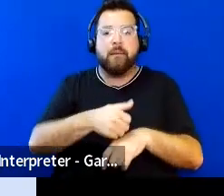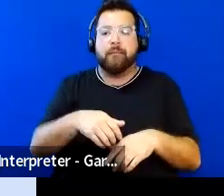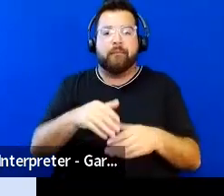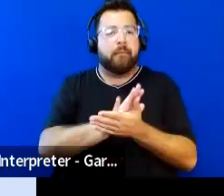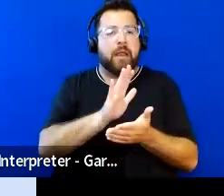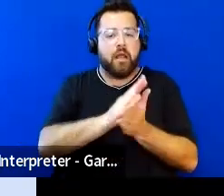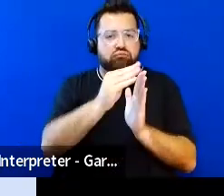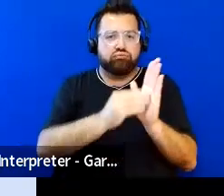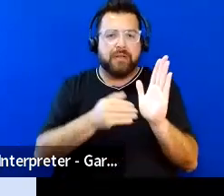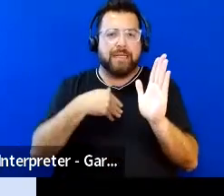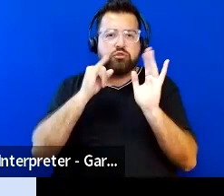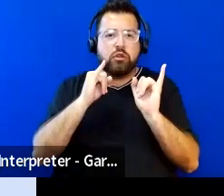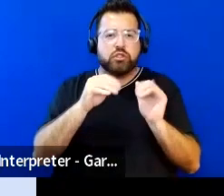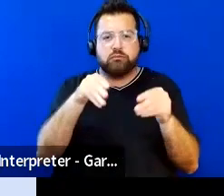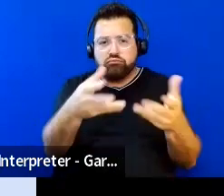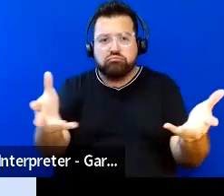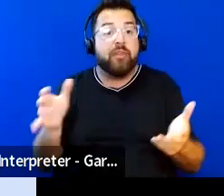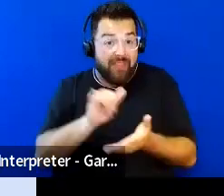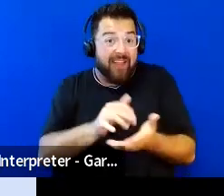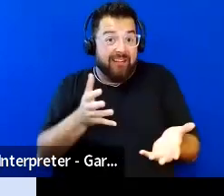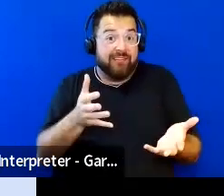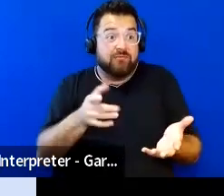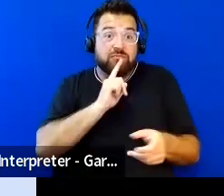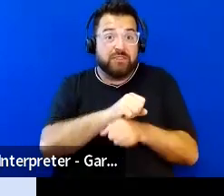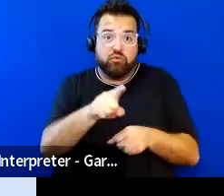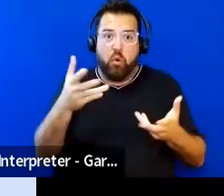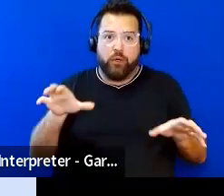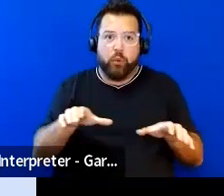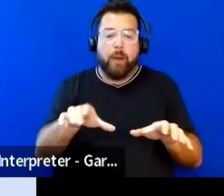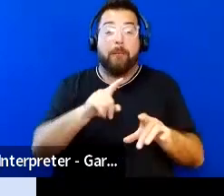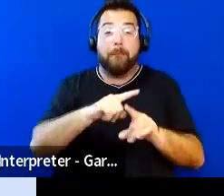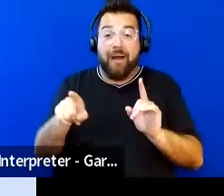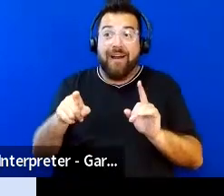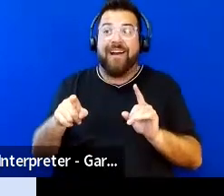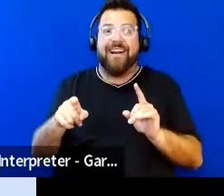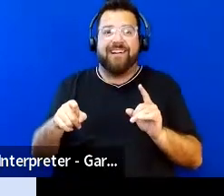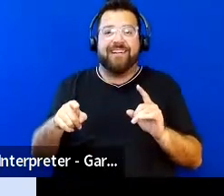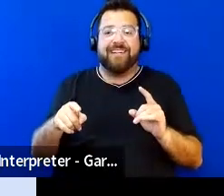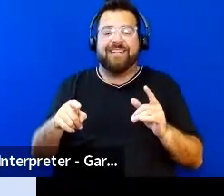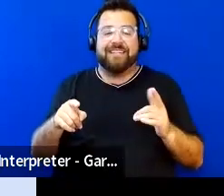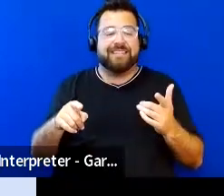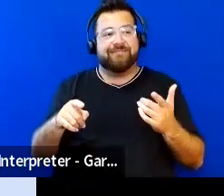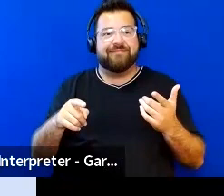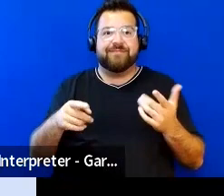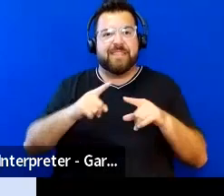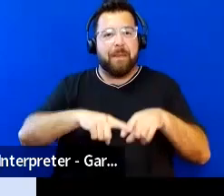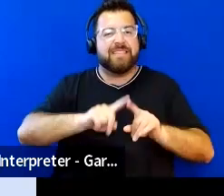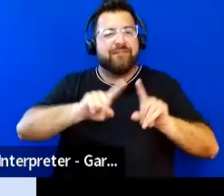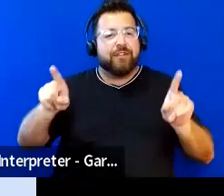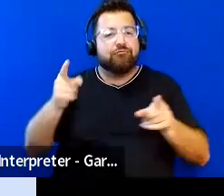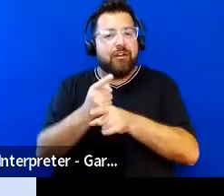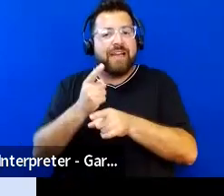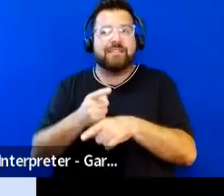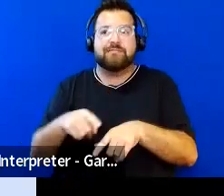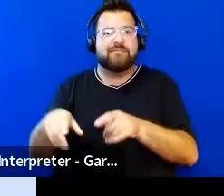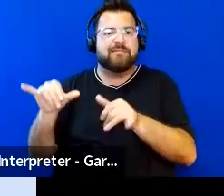that. It's just a matter of scale. Whether you're writing a book or a chapter or a paragraph, you